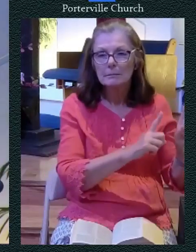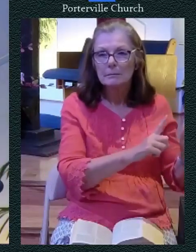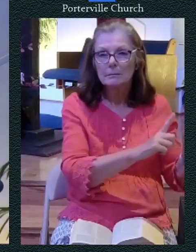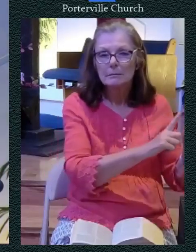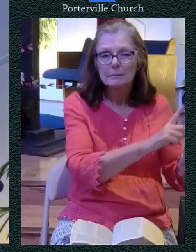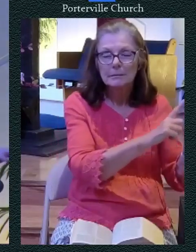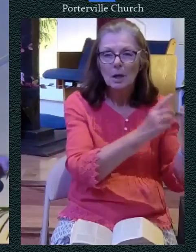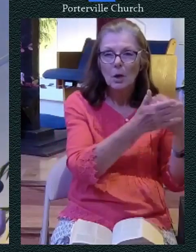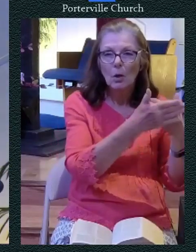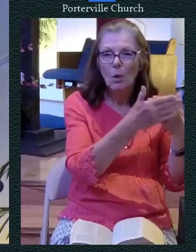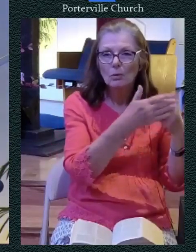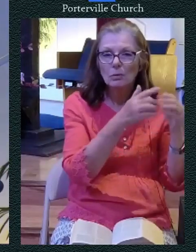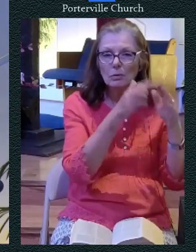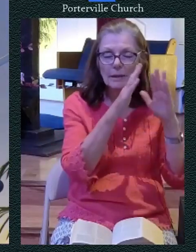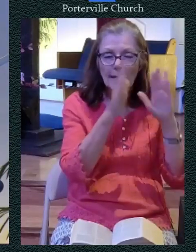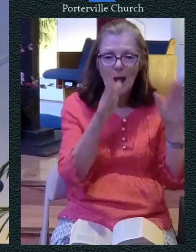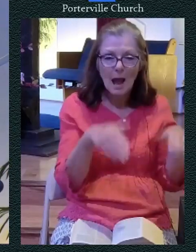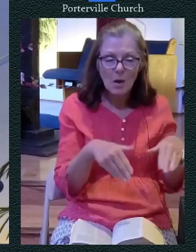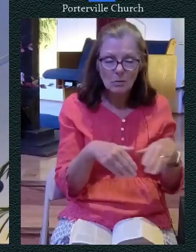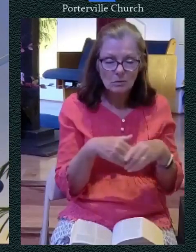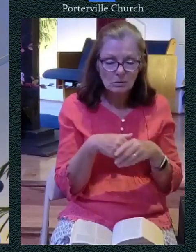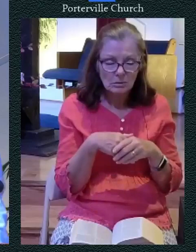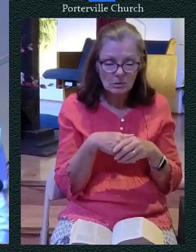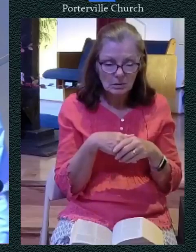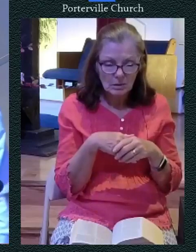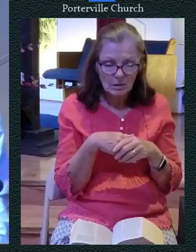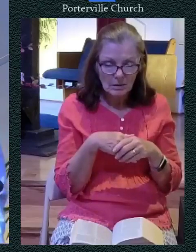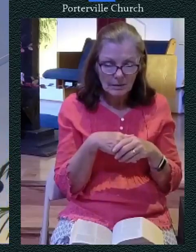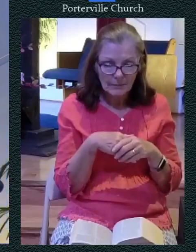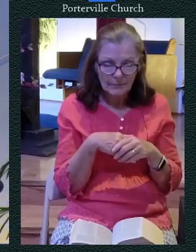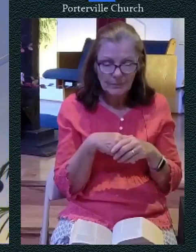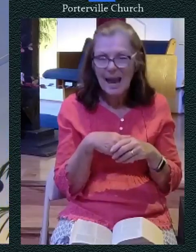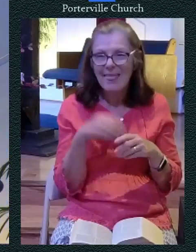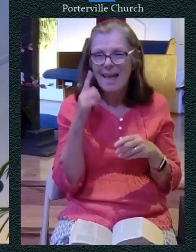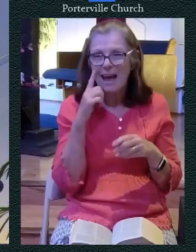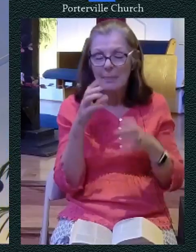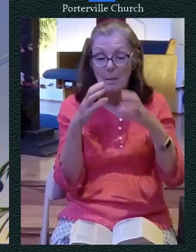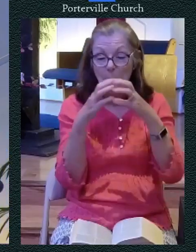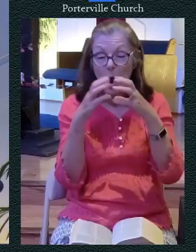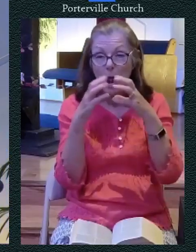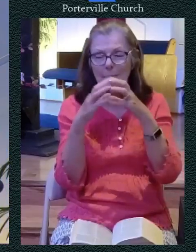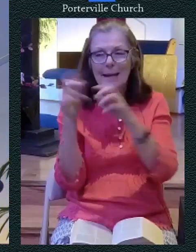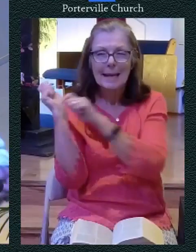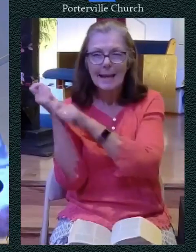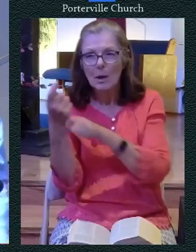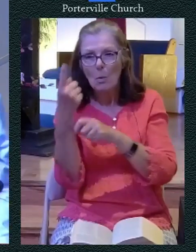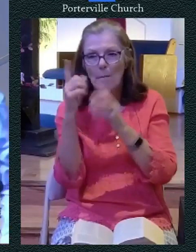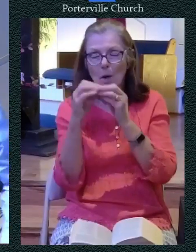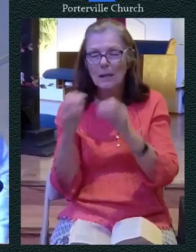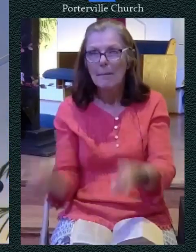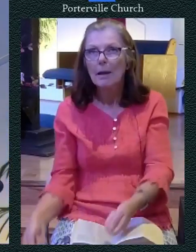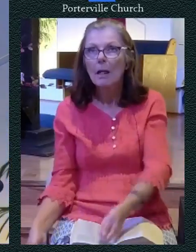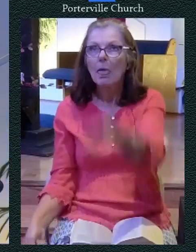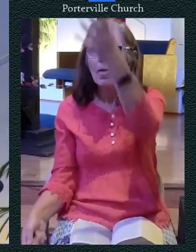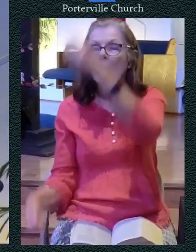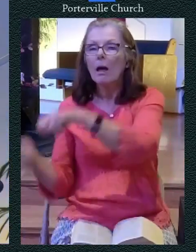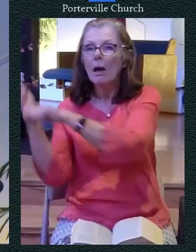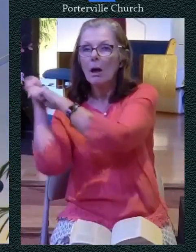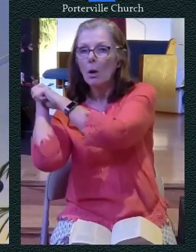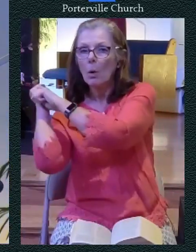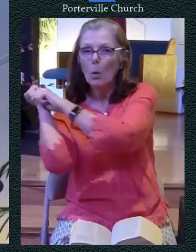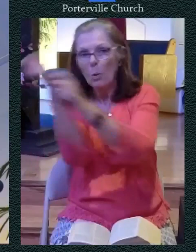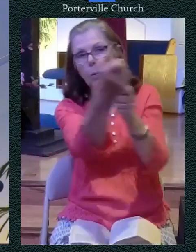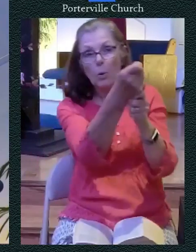up on the lawn then, and I thought, I'm going to hit it one more time. And I threw it up and I hit it towards the house.